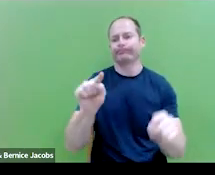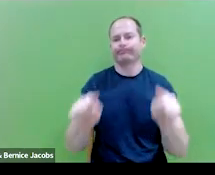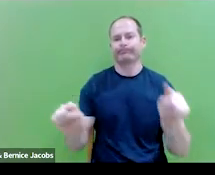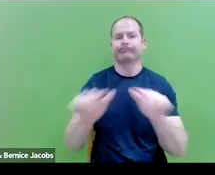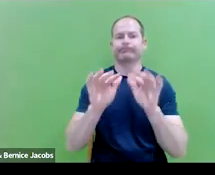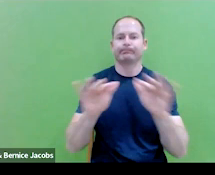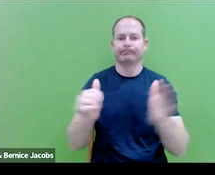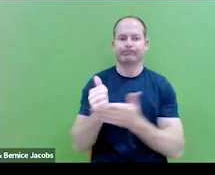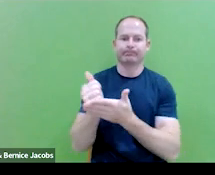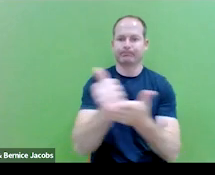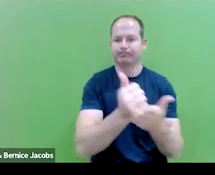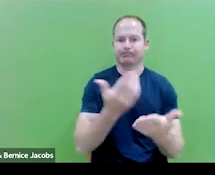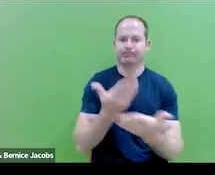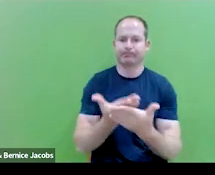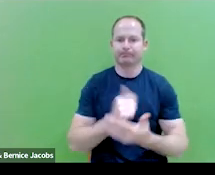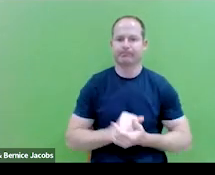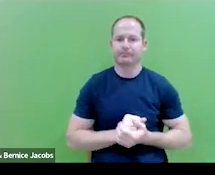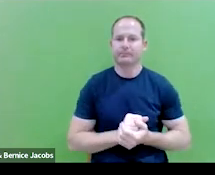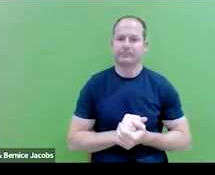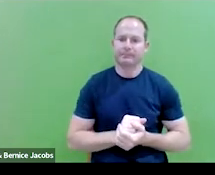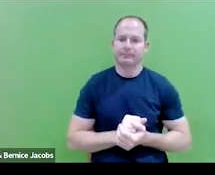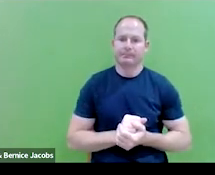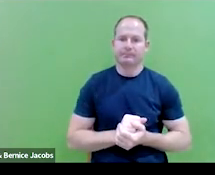through inclusion.